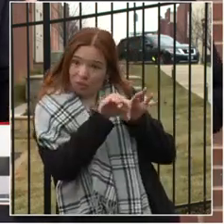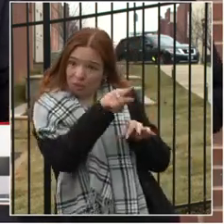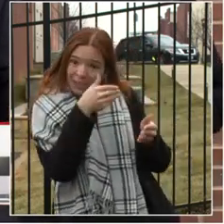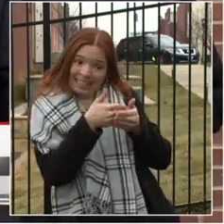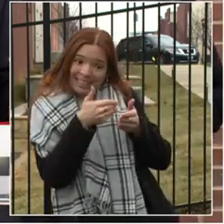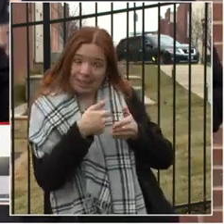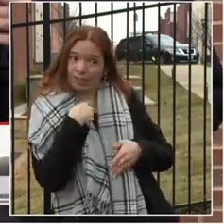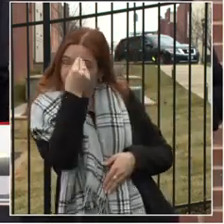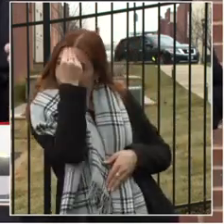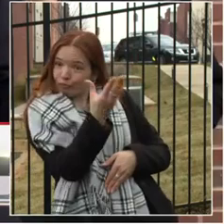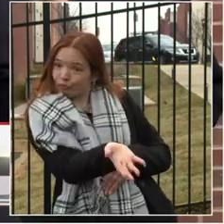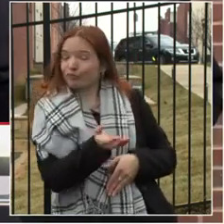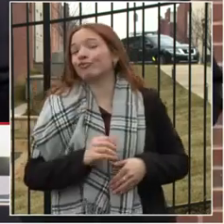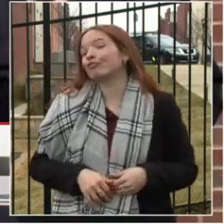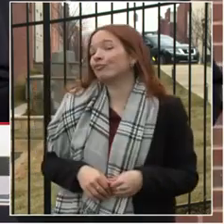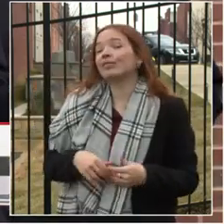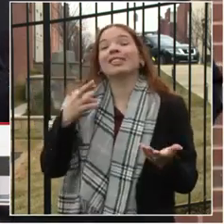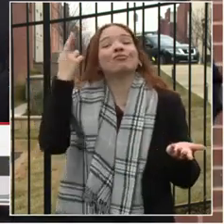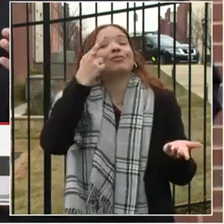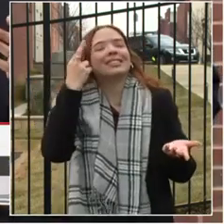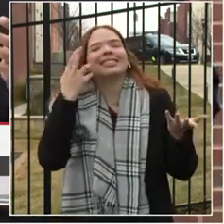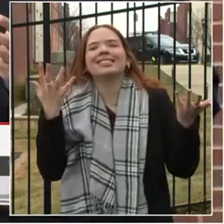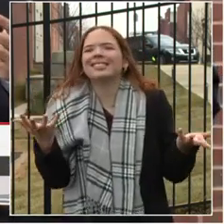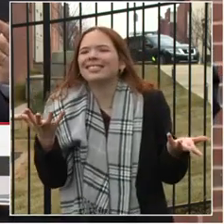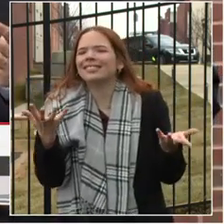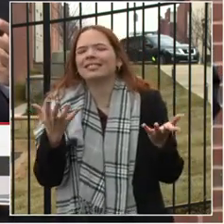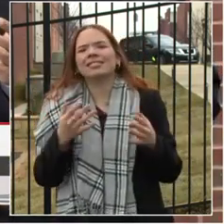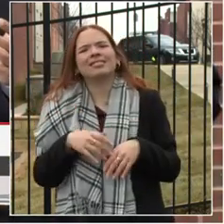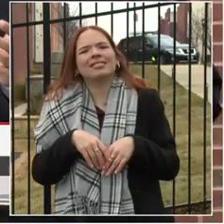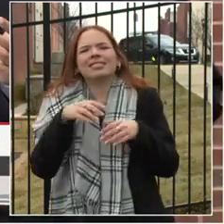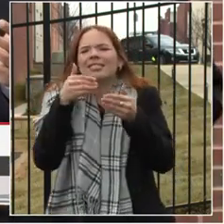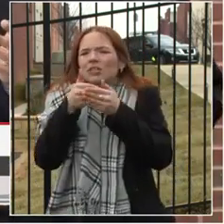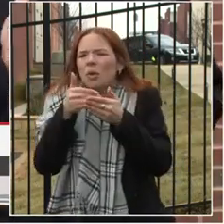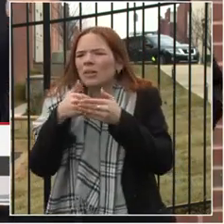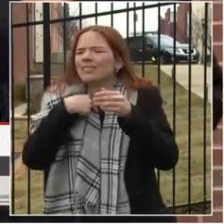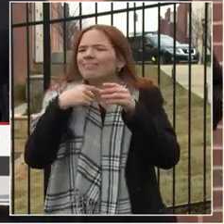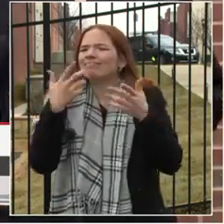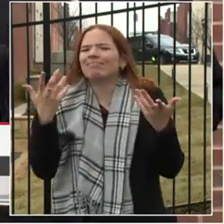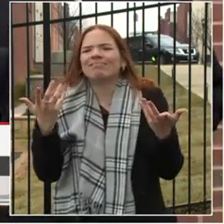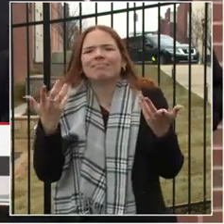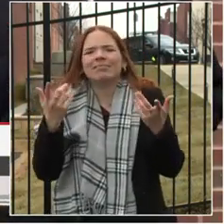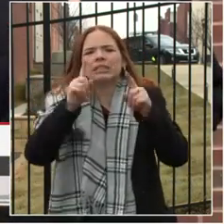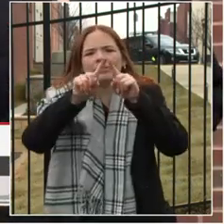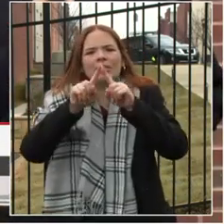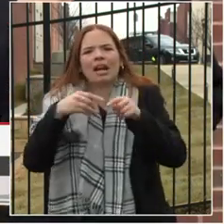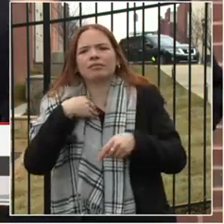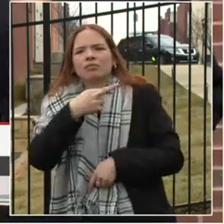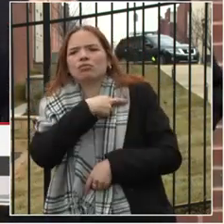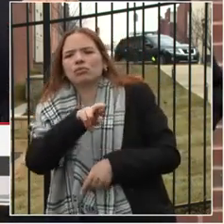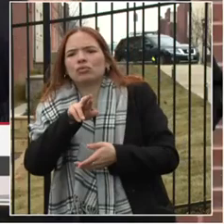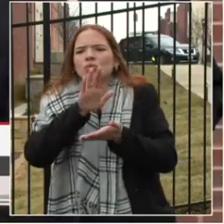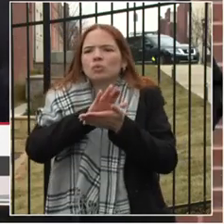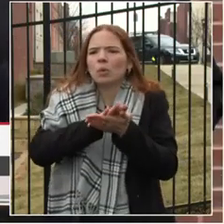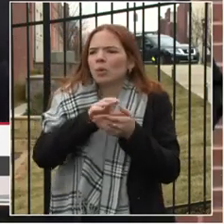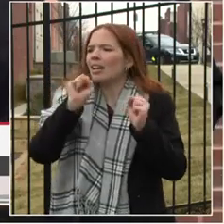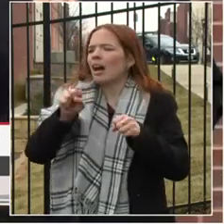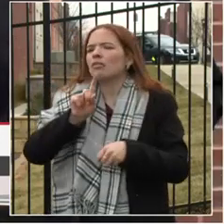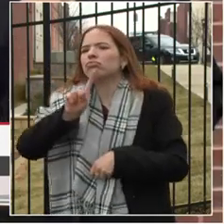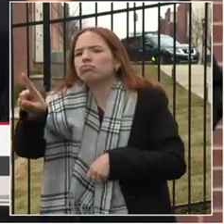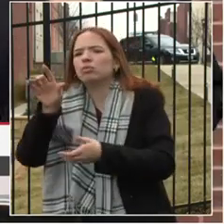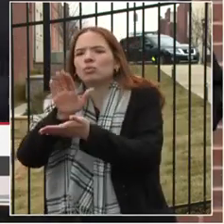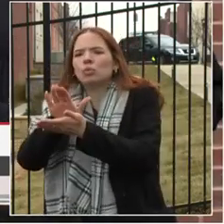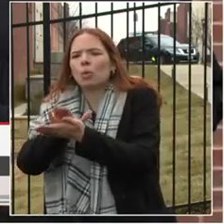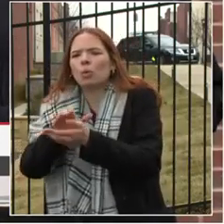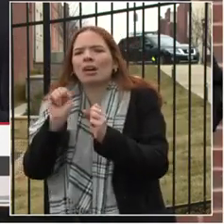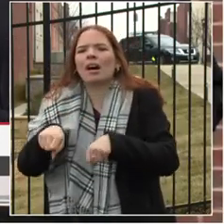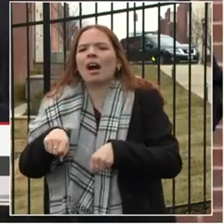but because you're close to all sorts of amenities, right? You've got schools in walking distance, both DC public schools and DC